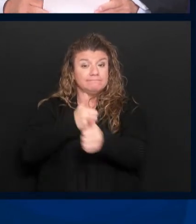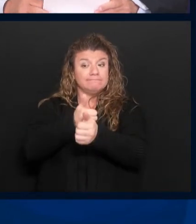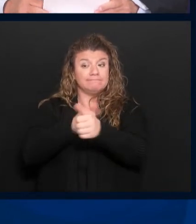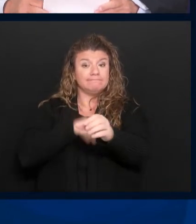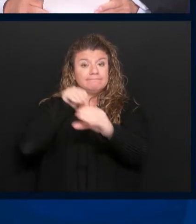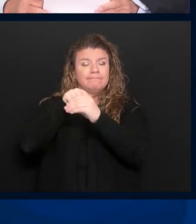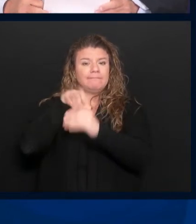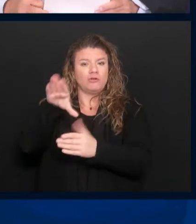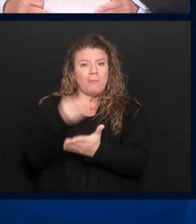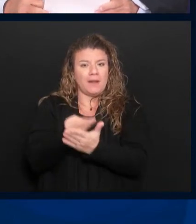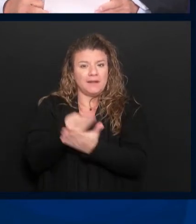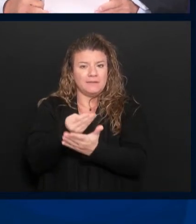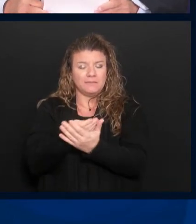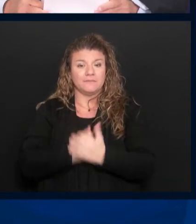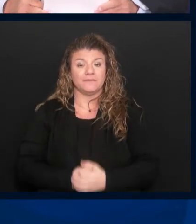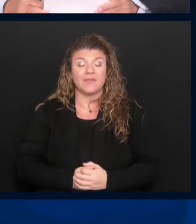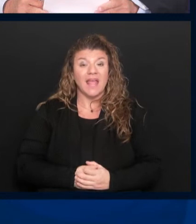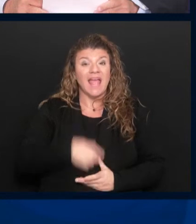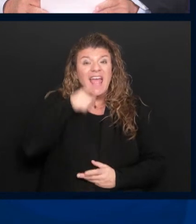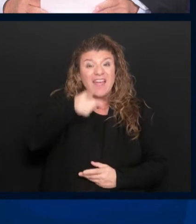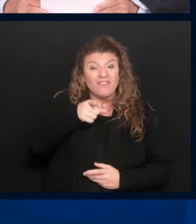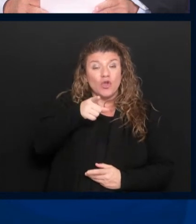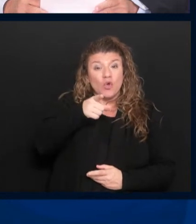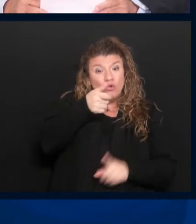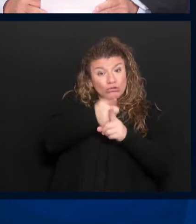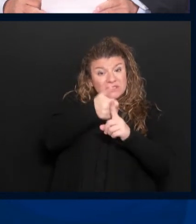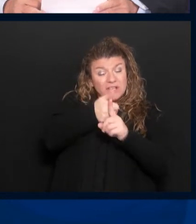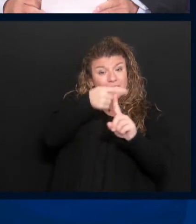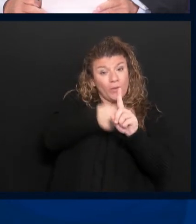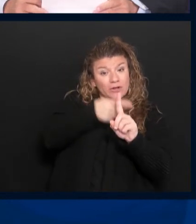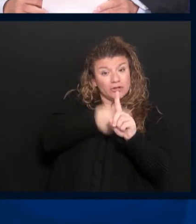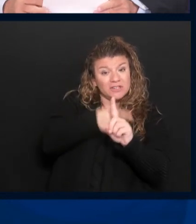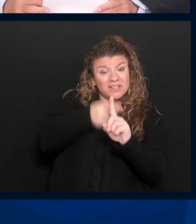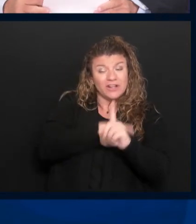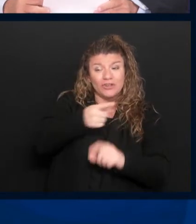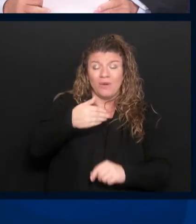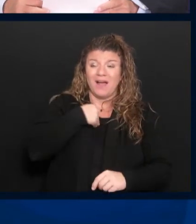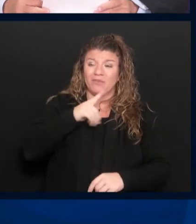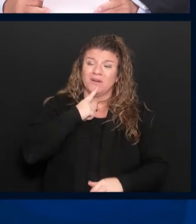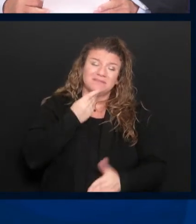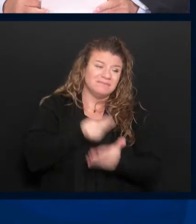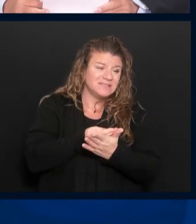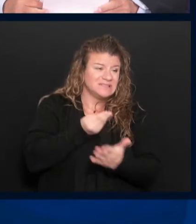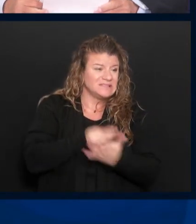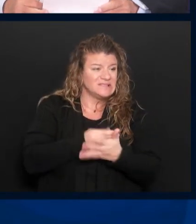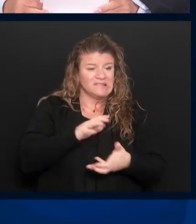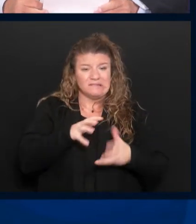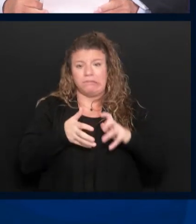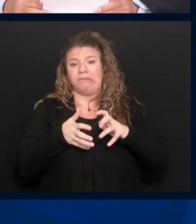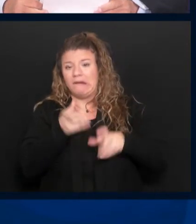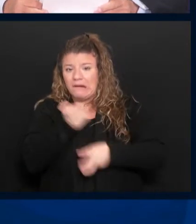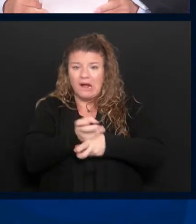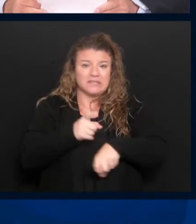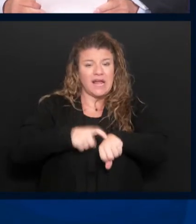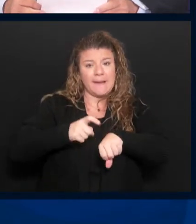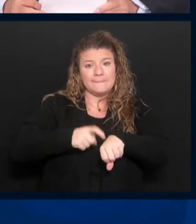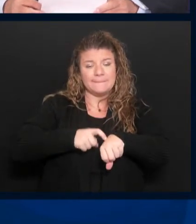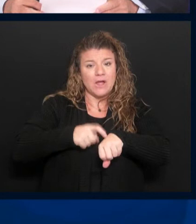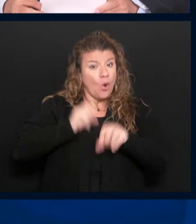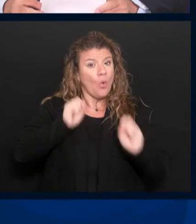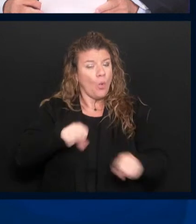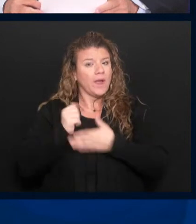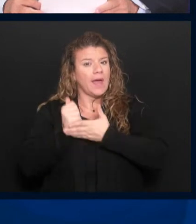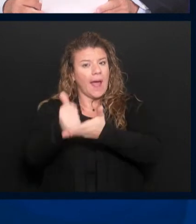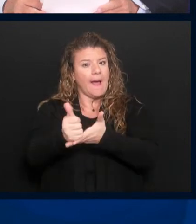there to you. If you're a renter and you've come upon really financial hard times and everything, we may very well be able